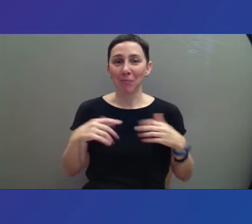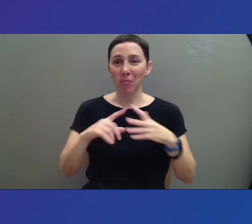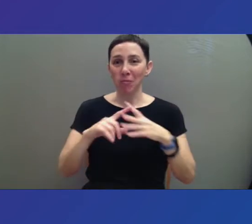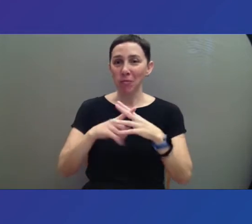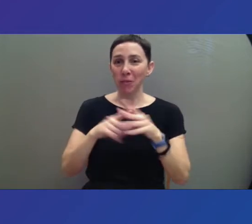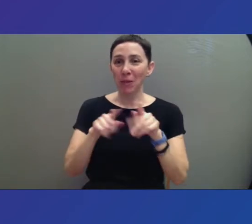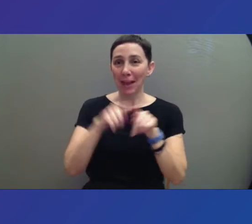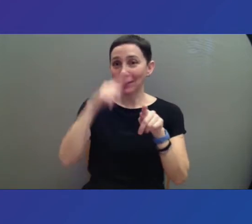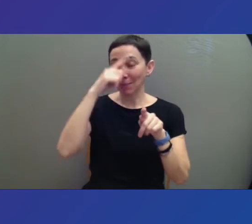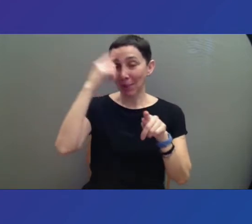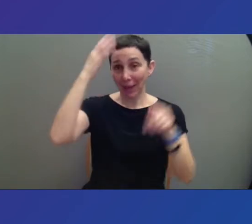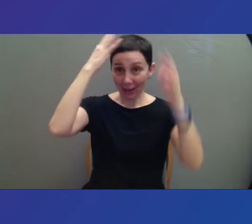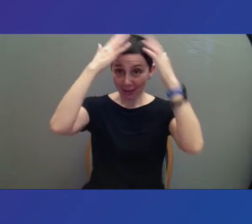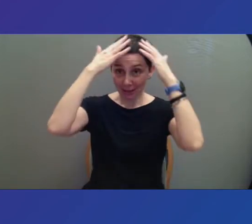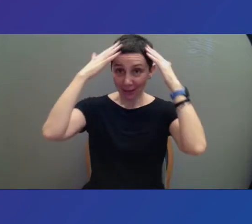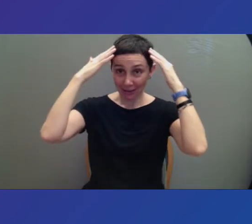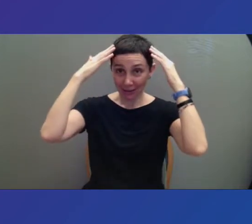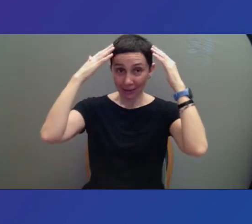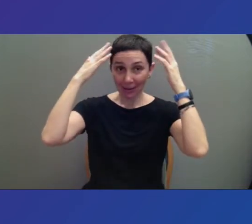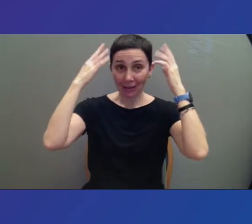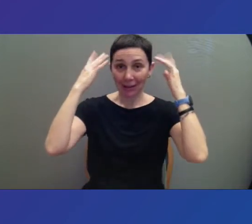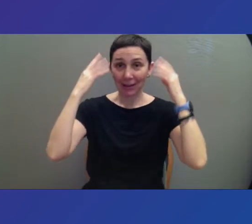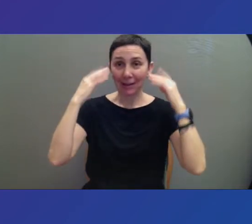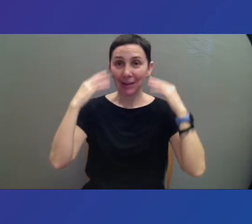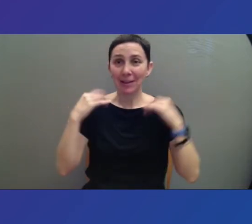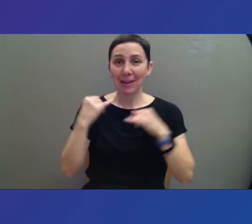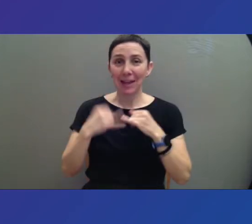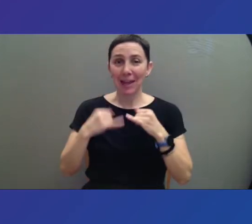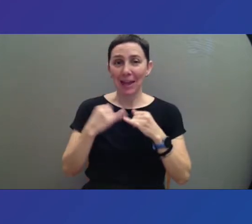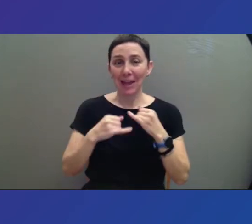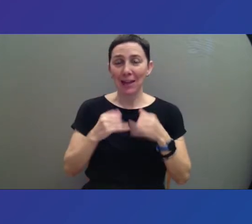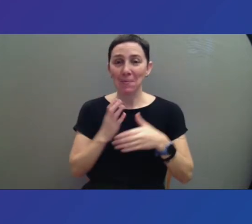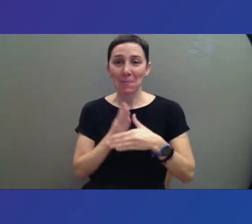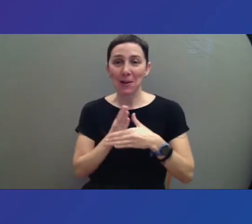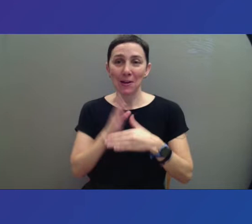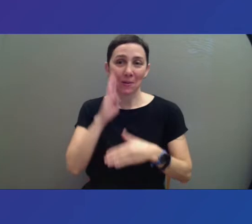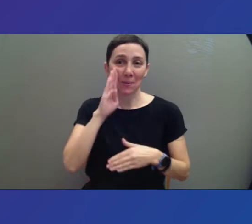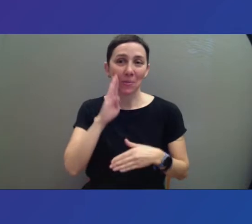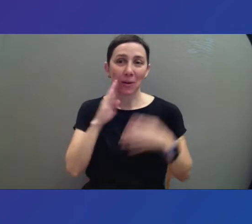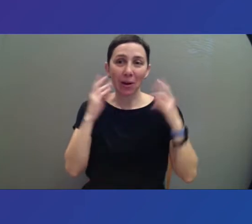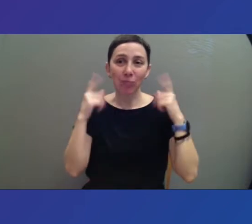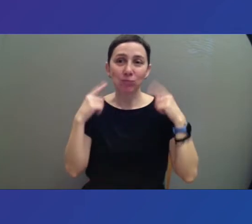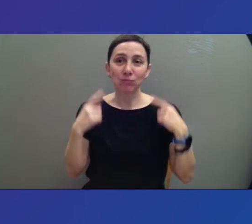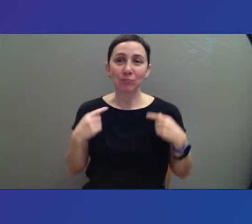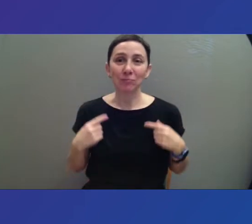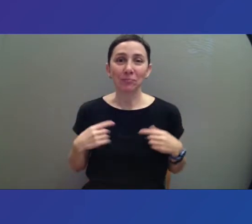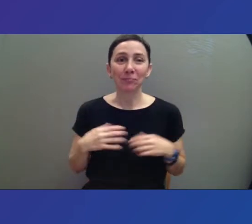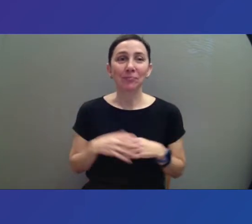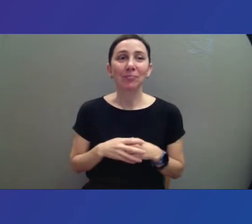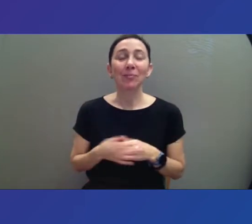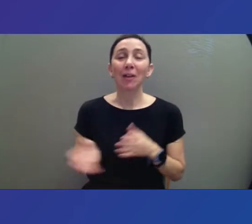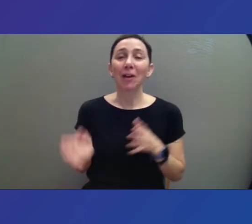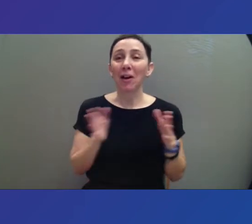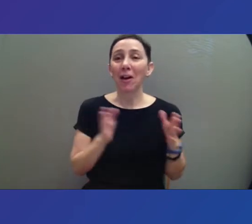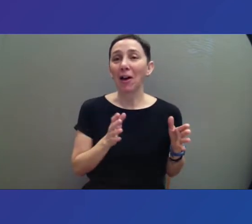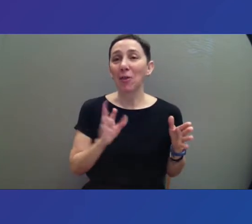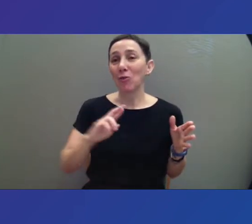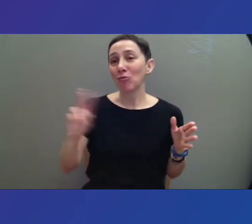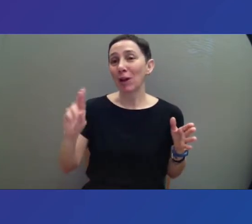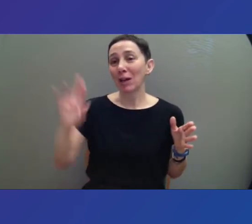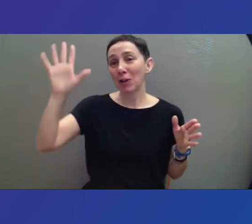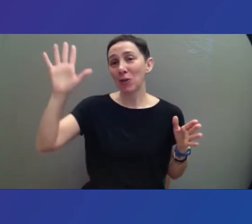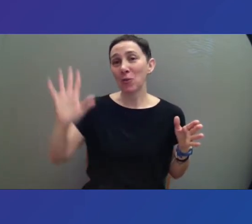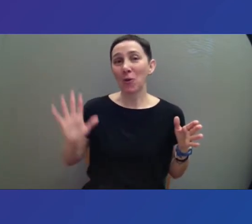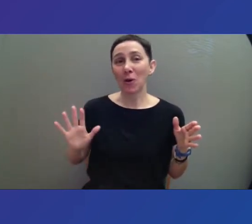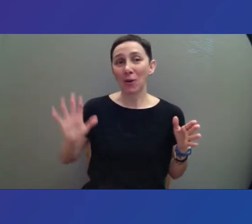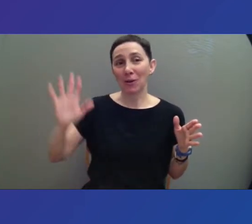as black at the roots and they end as medium brown. To my right, on the wall,